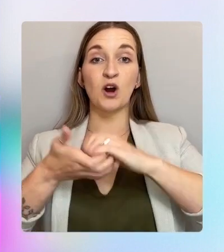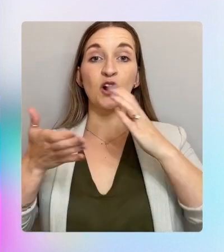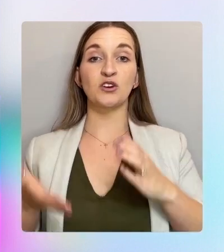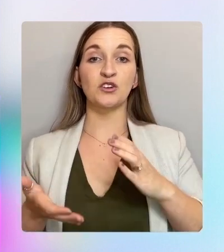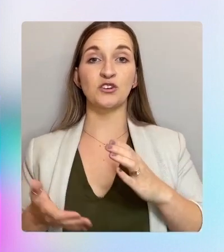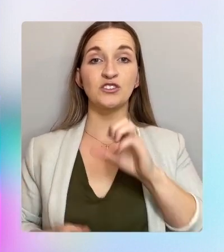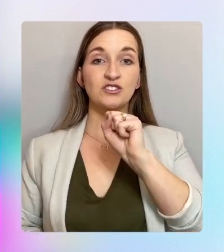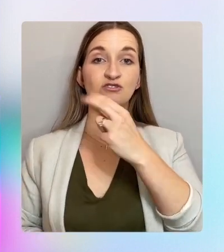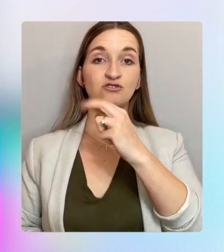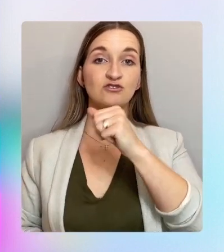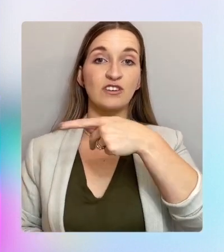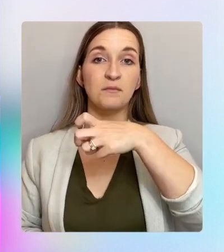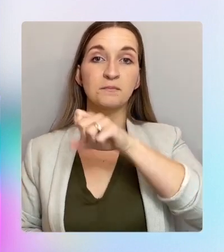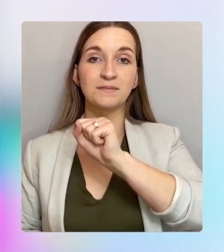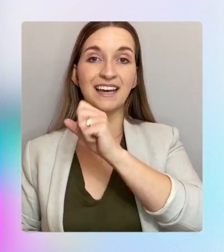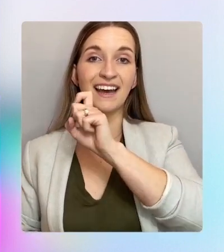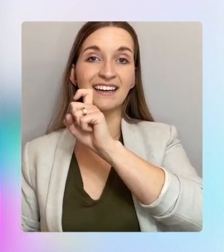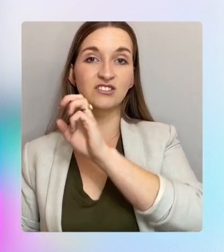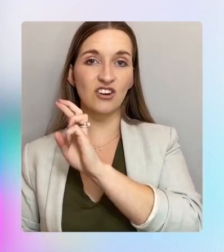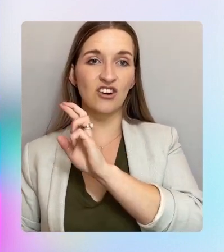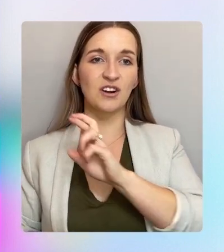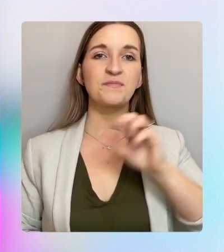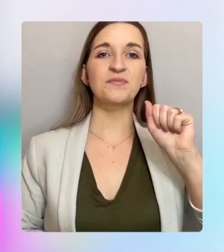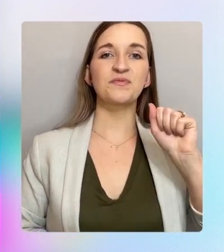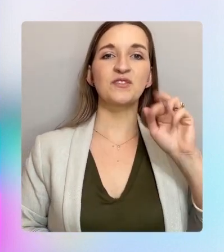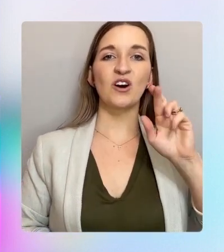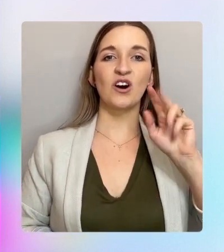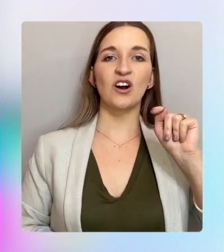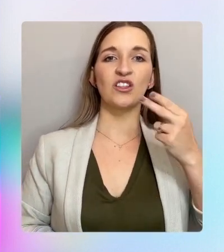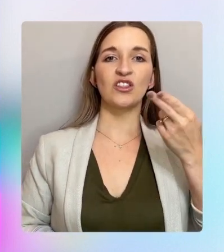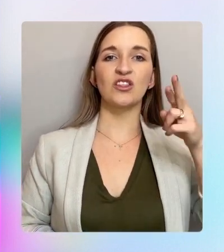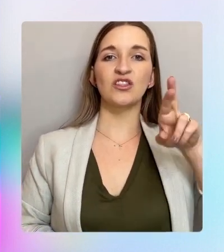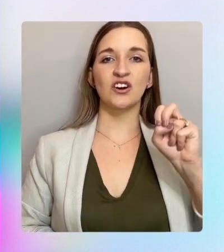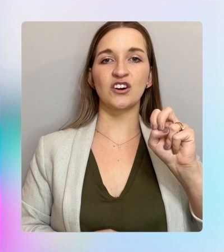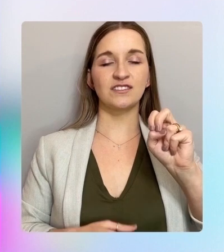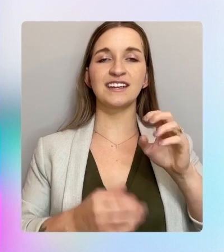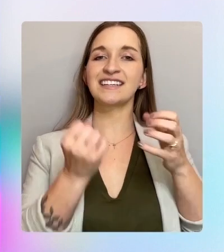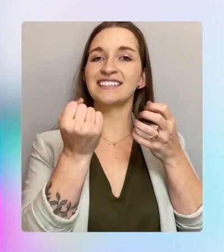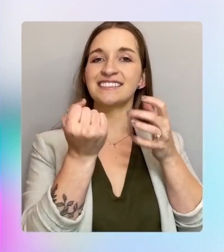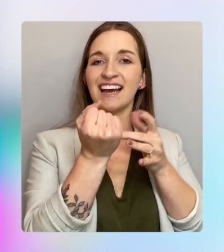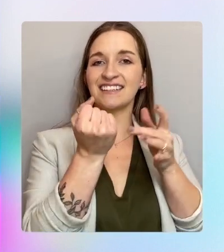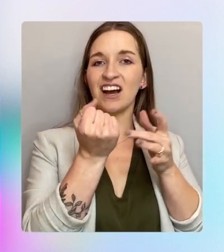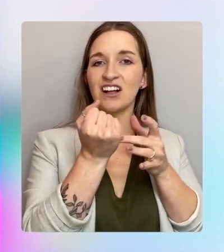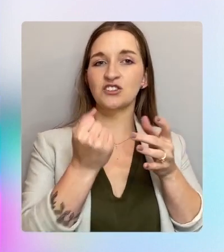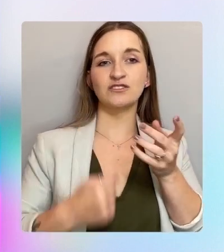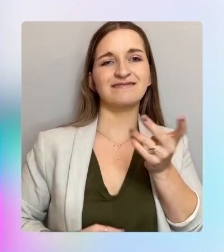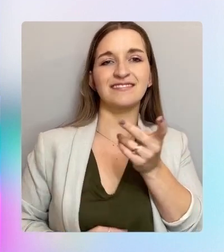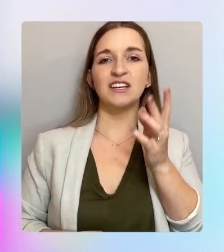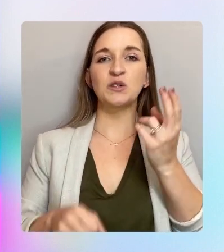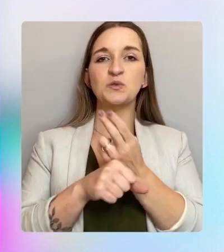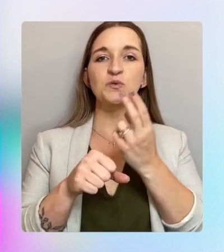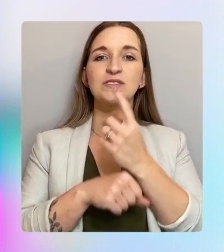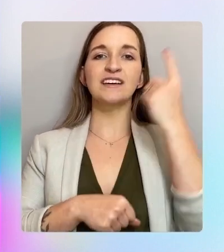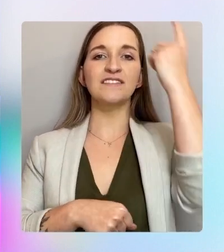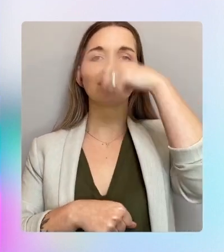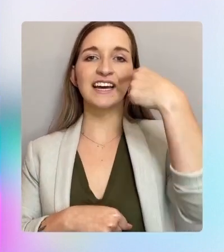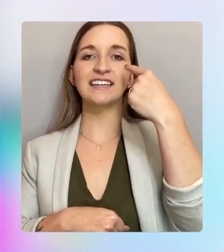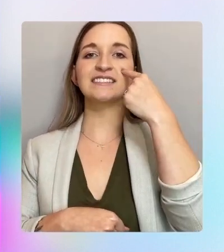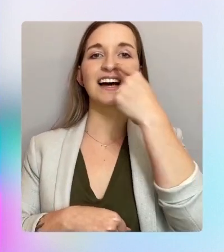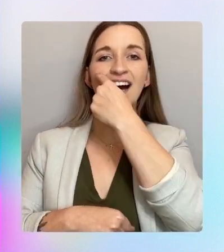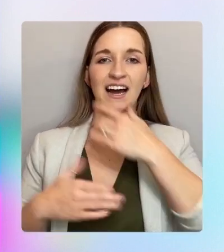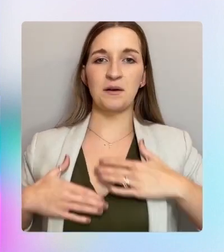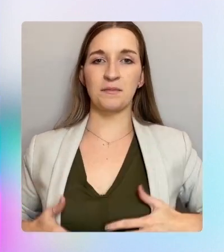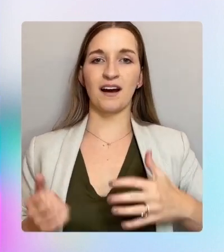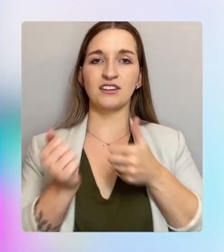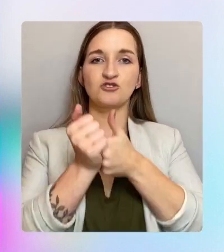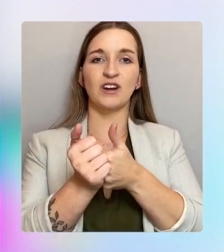Technology. They are planning to use face tracking, eye tracking, and body tracking to bring value to their customers.